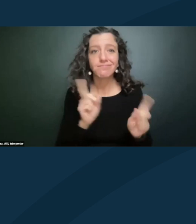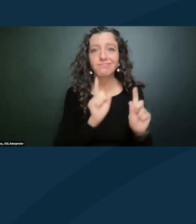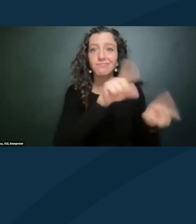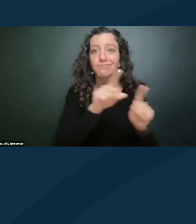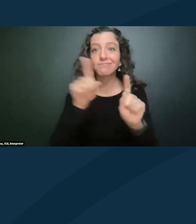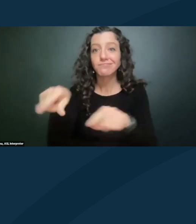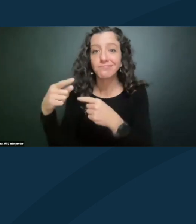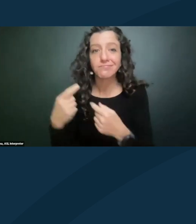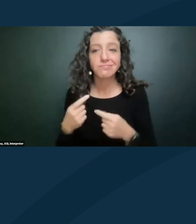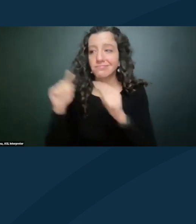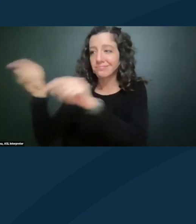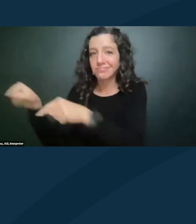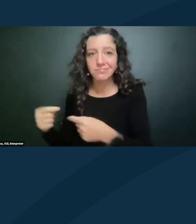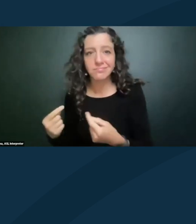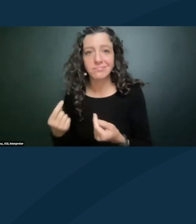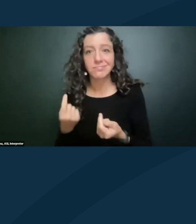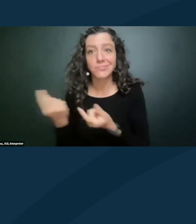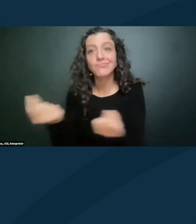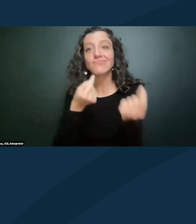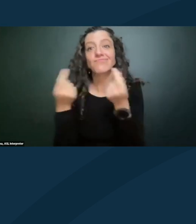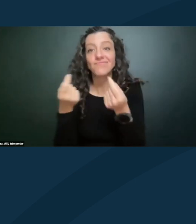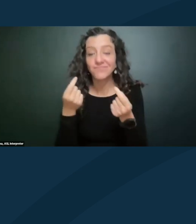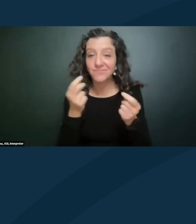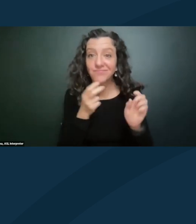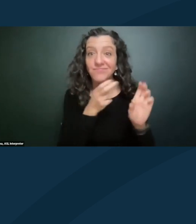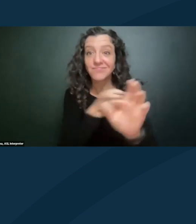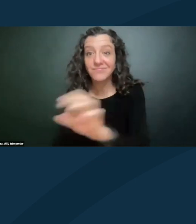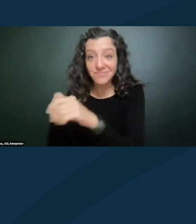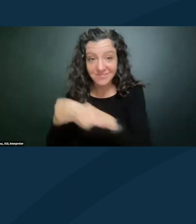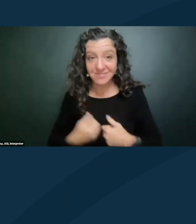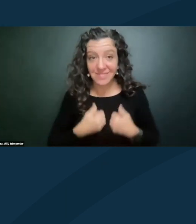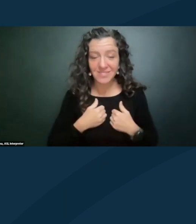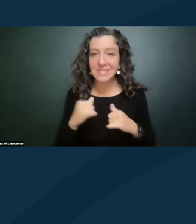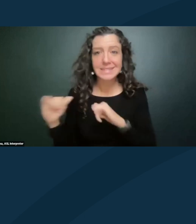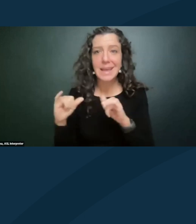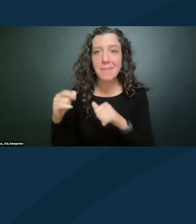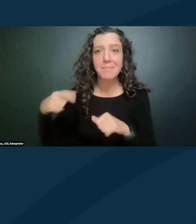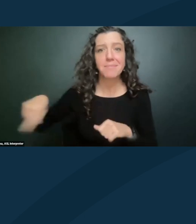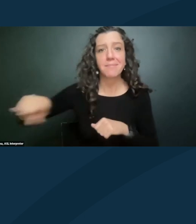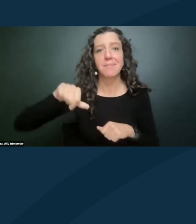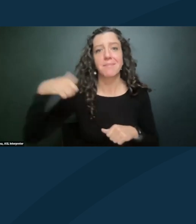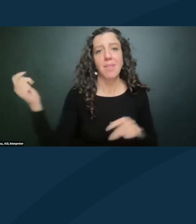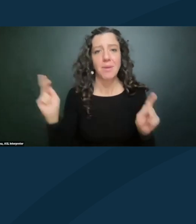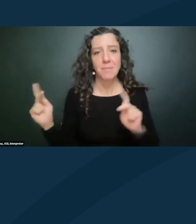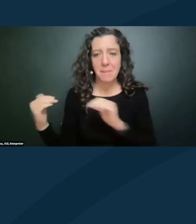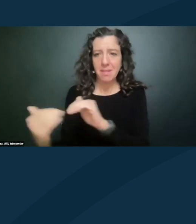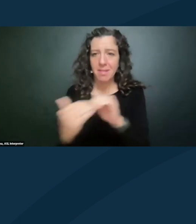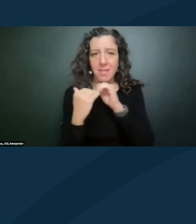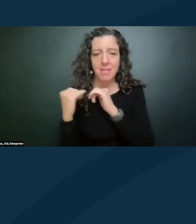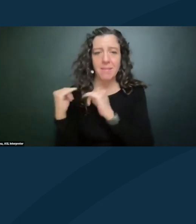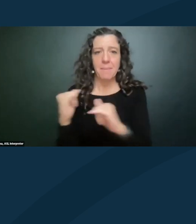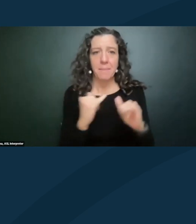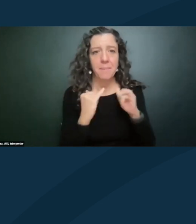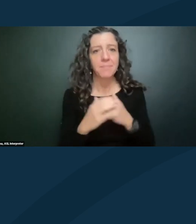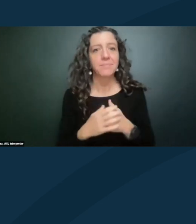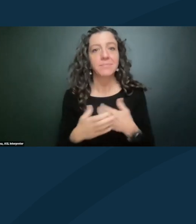to go places and participate in life the same way everyone else